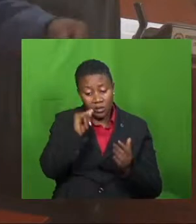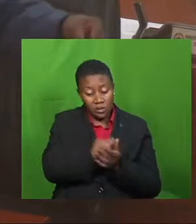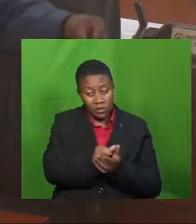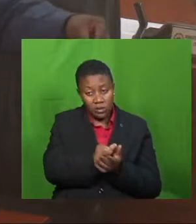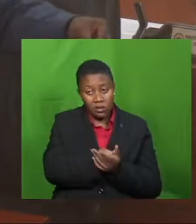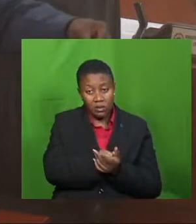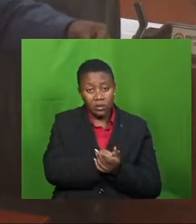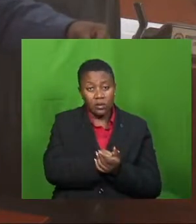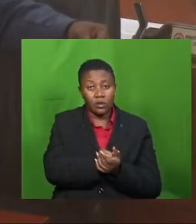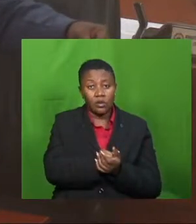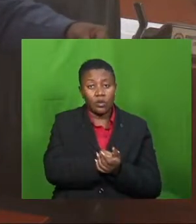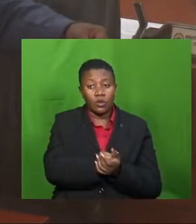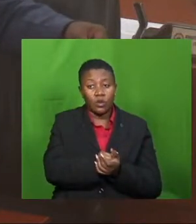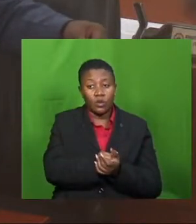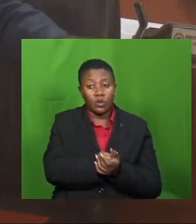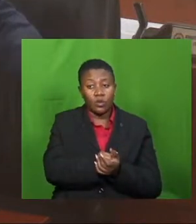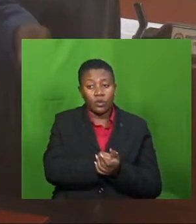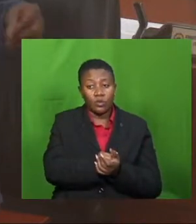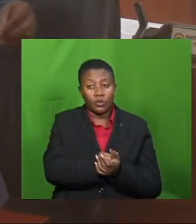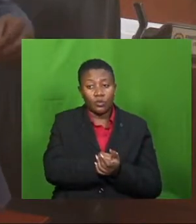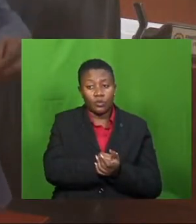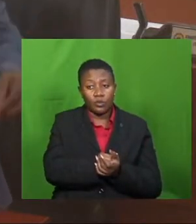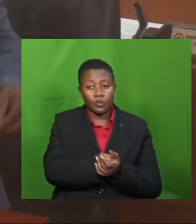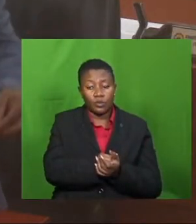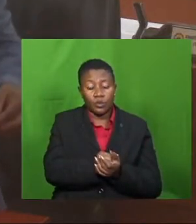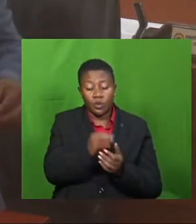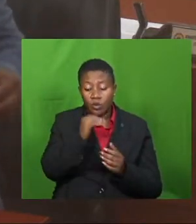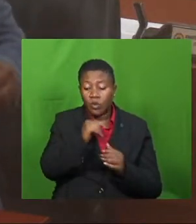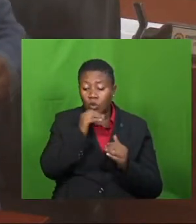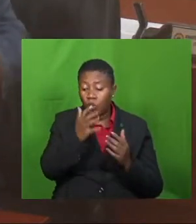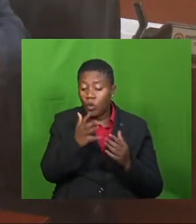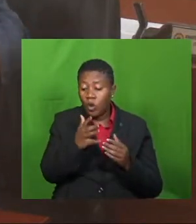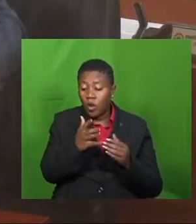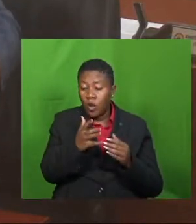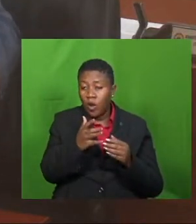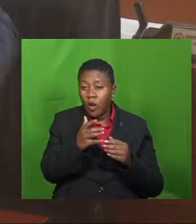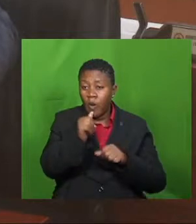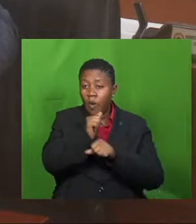to the executive bringing them. But if we want to go further downstream, we have some resources that we can support.